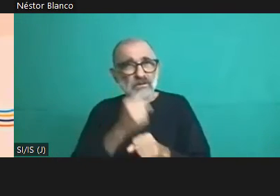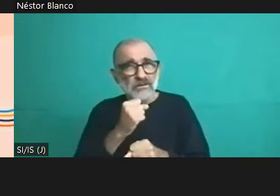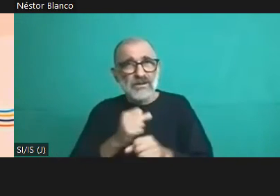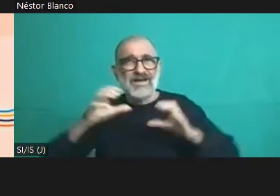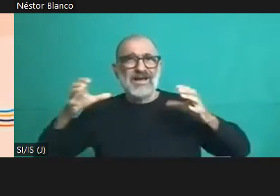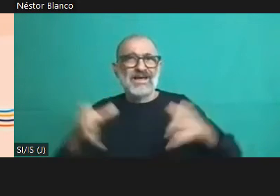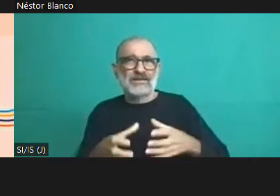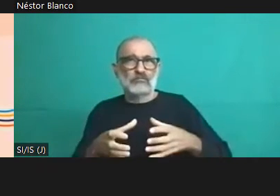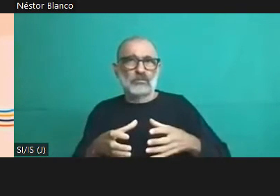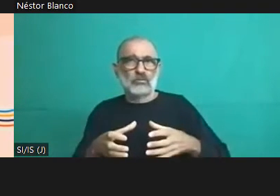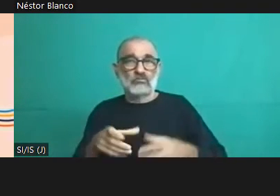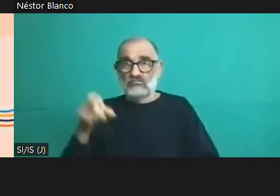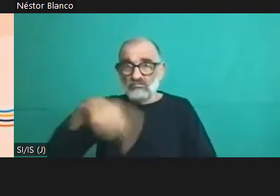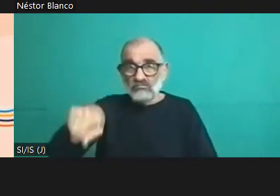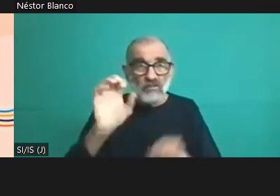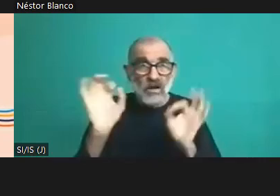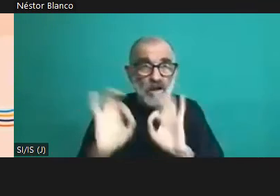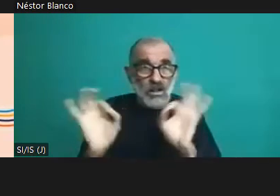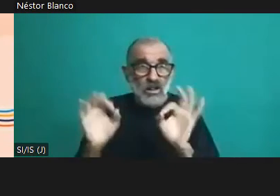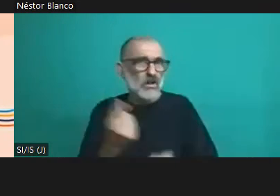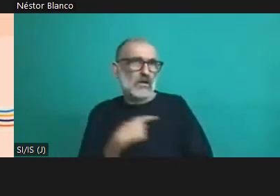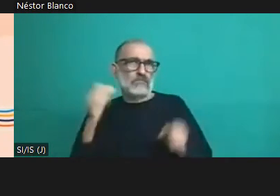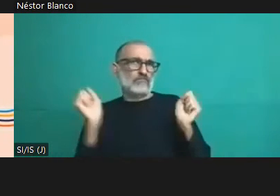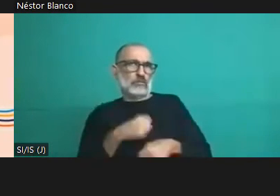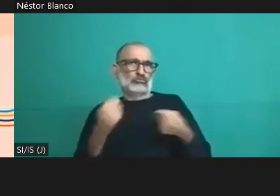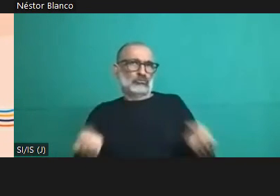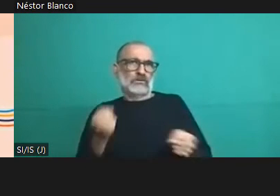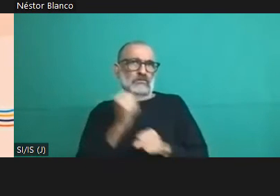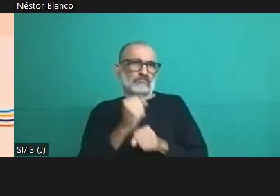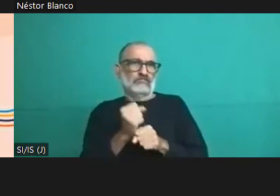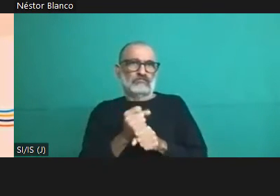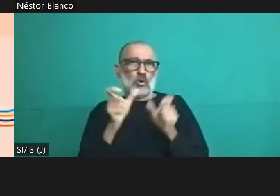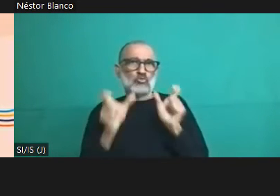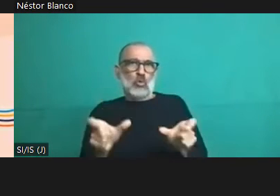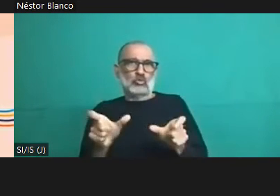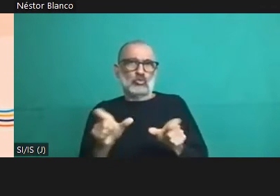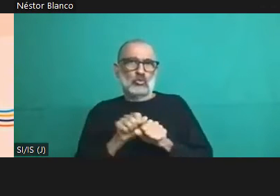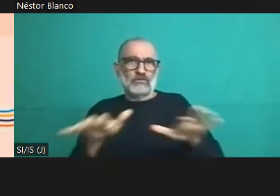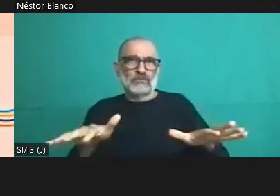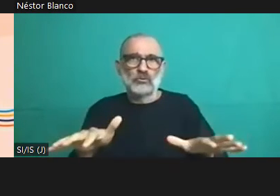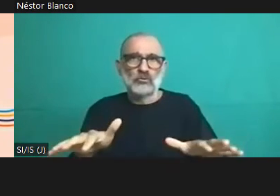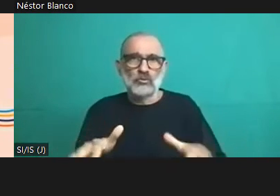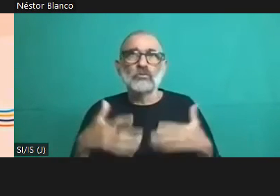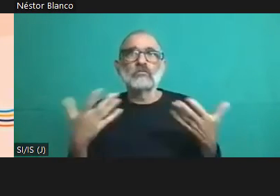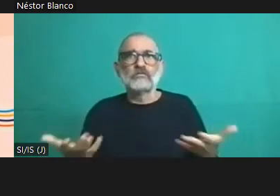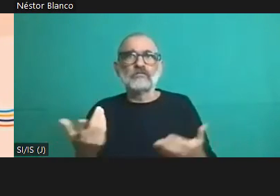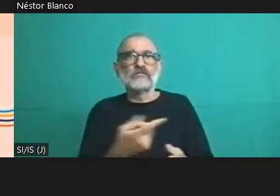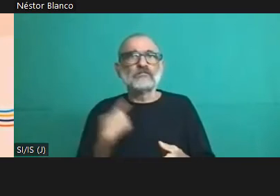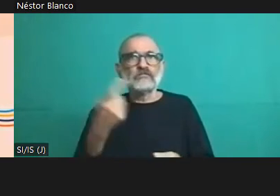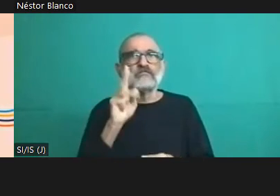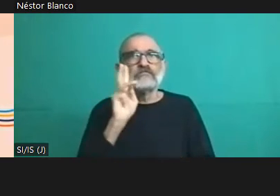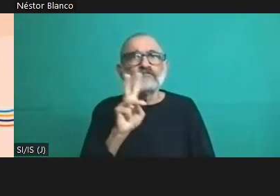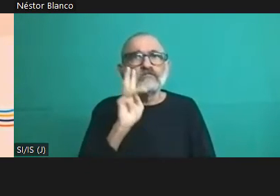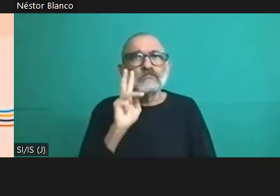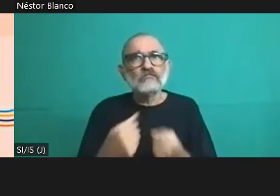lot, Maria Teresa, for those stations. Those are very motivating words for all those of us who are listening to you.